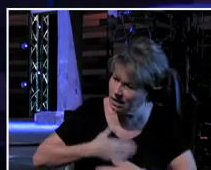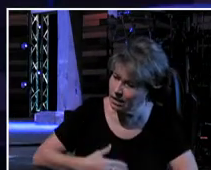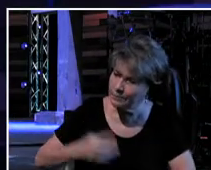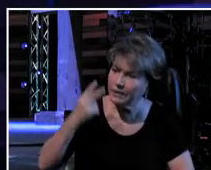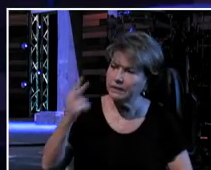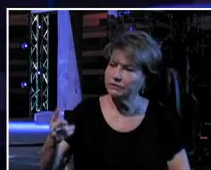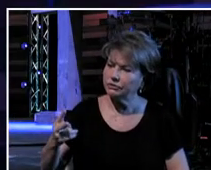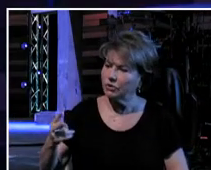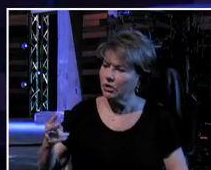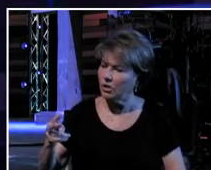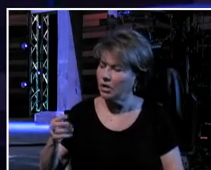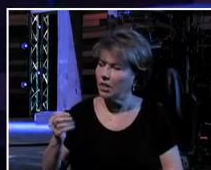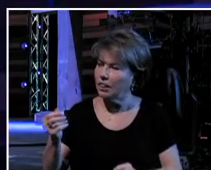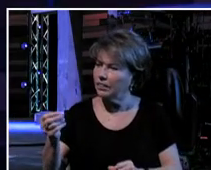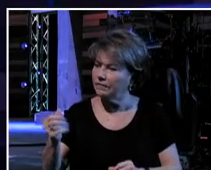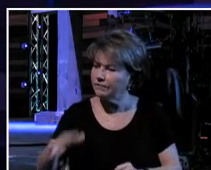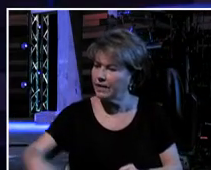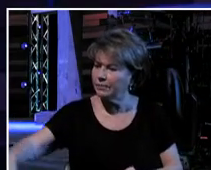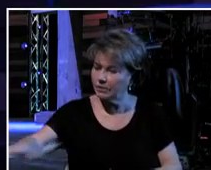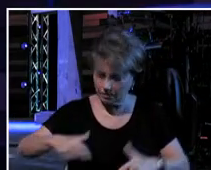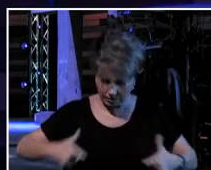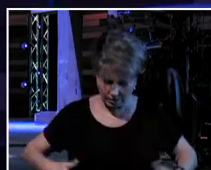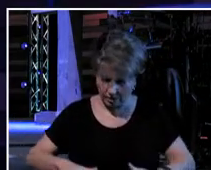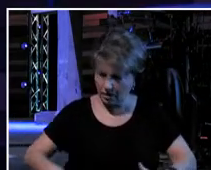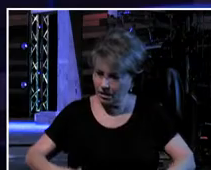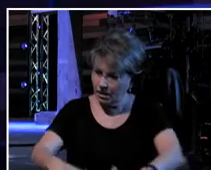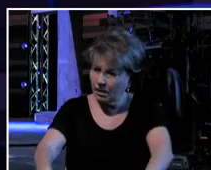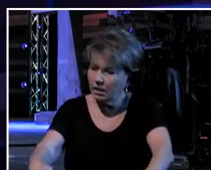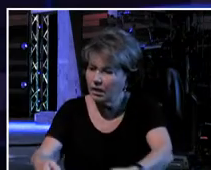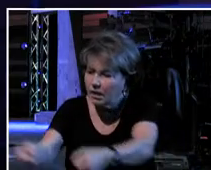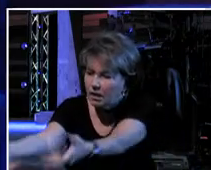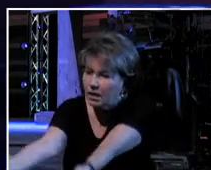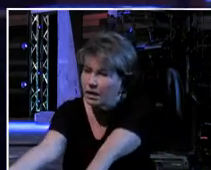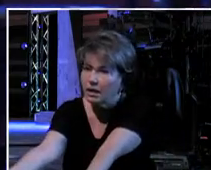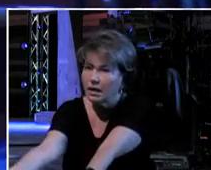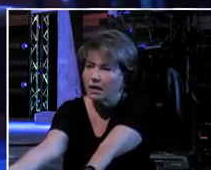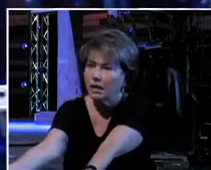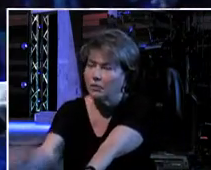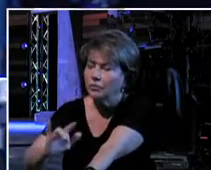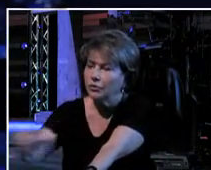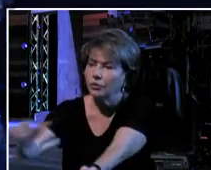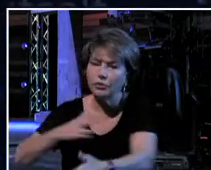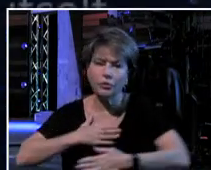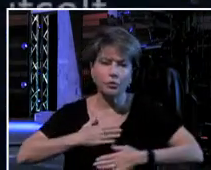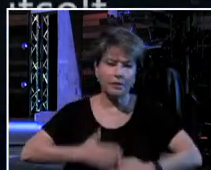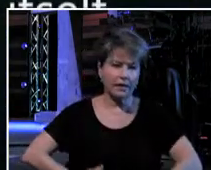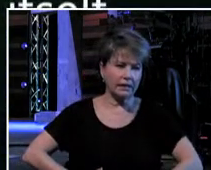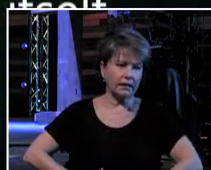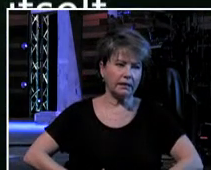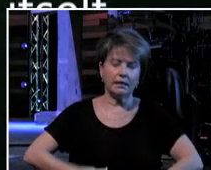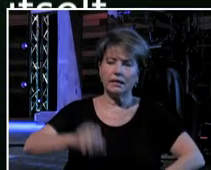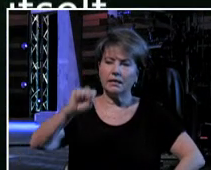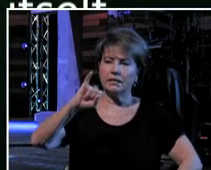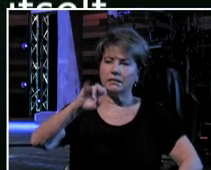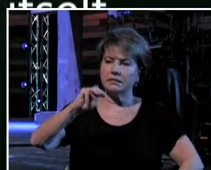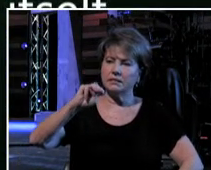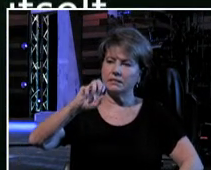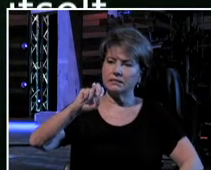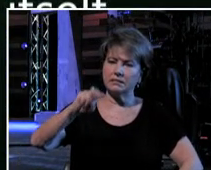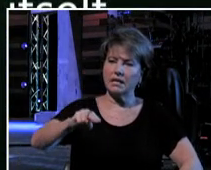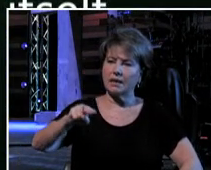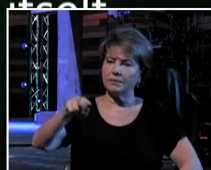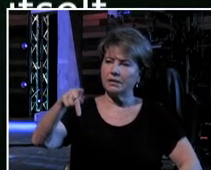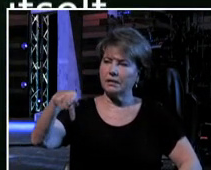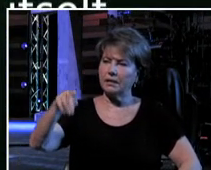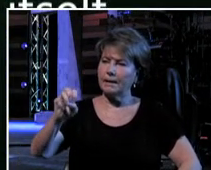cloths lying there, but he didn't go in. Then it says, look at verse 6. Simon Peter came following him.